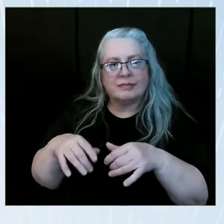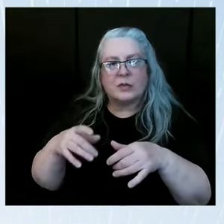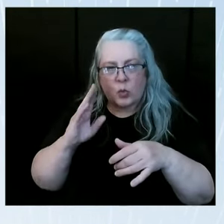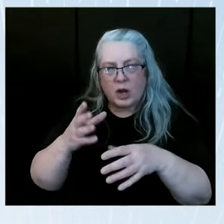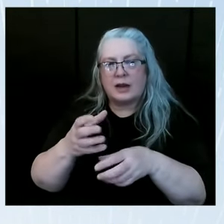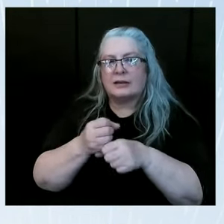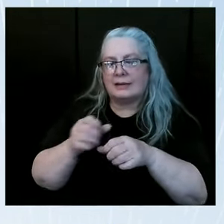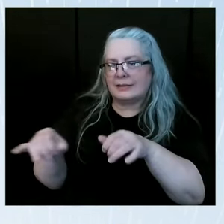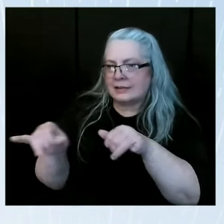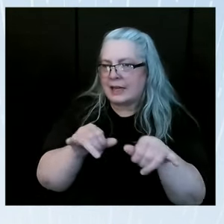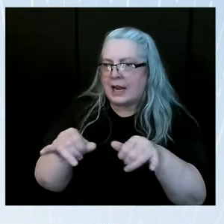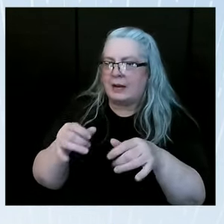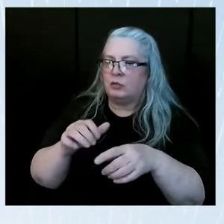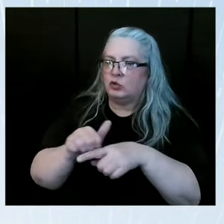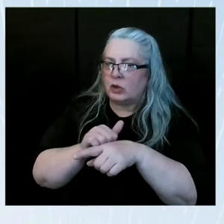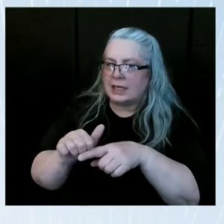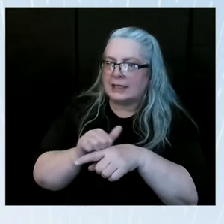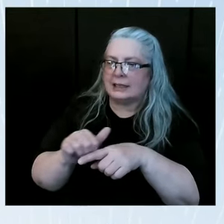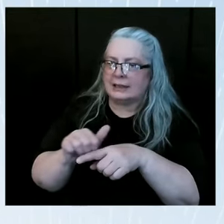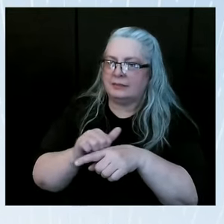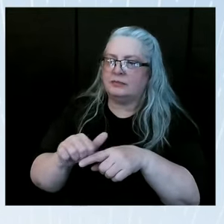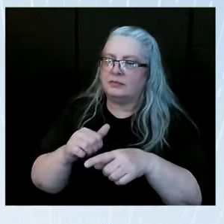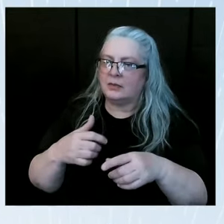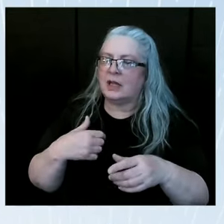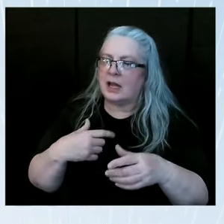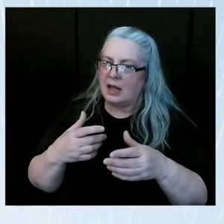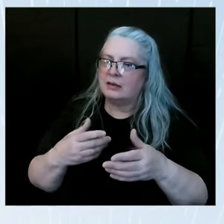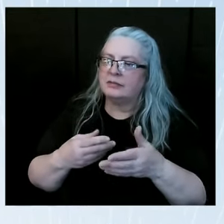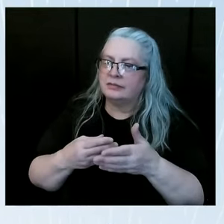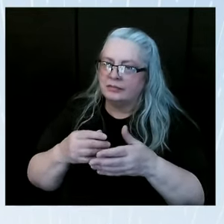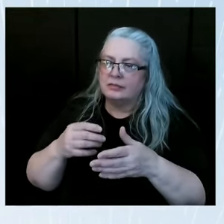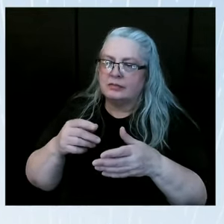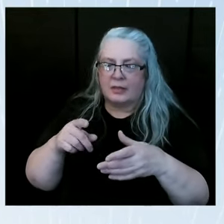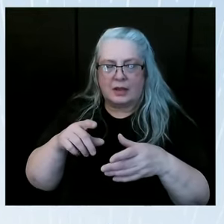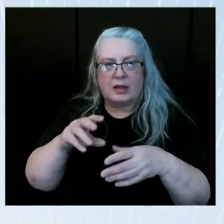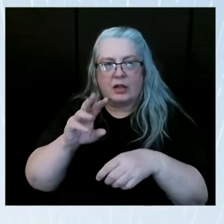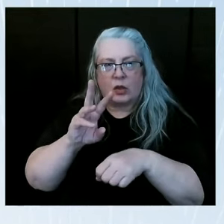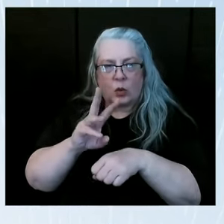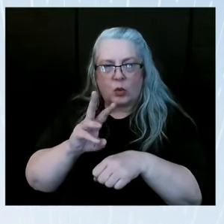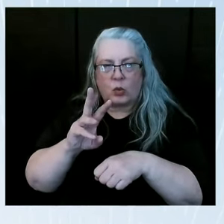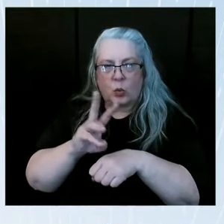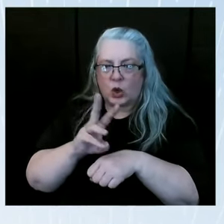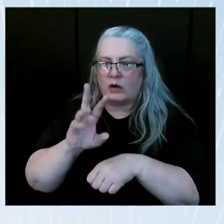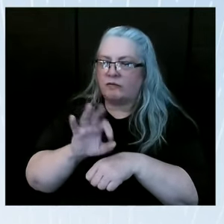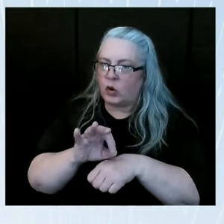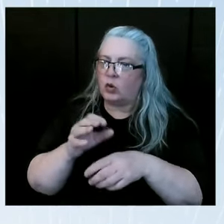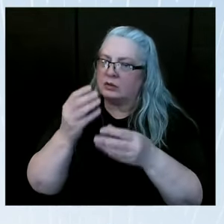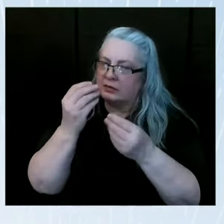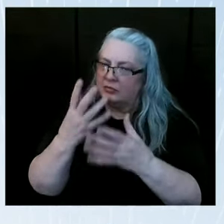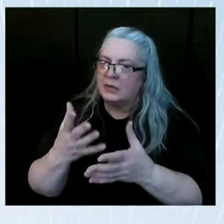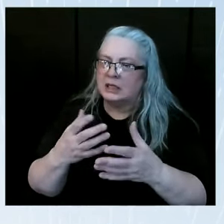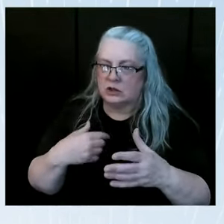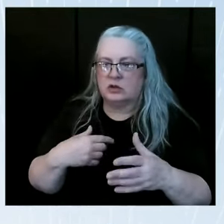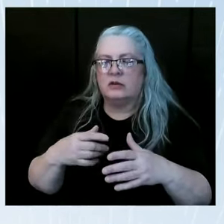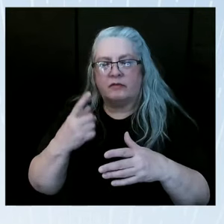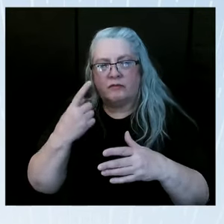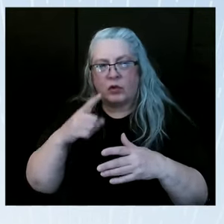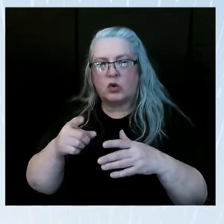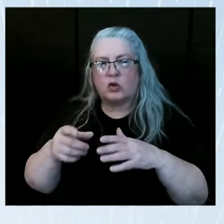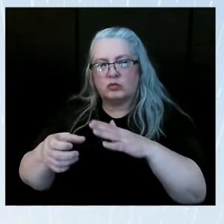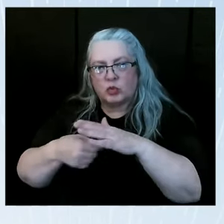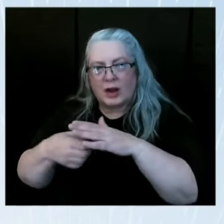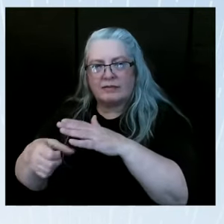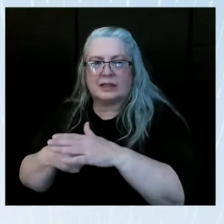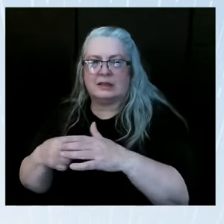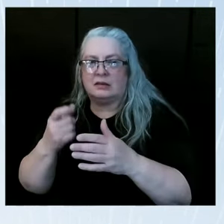helps combat trafficking and so that you can better understand the legal and regulatory requirements for protecting U.S. government contracts